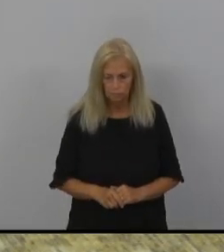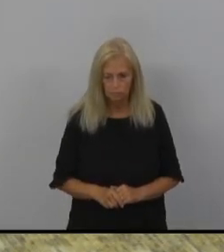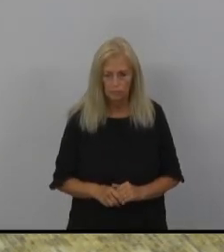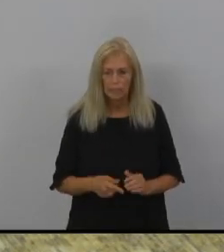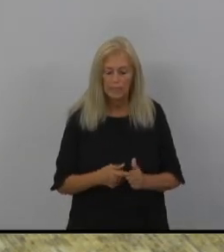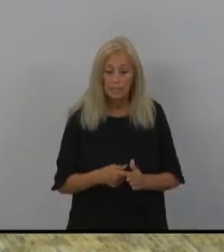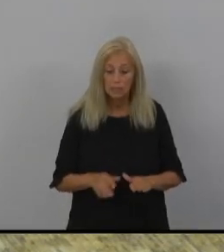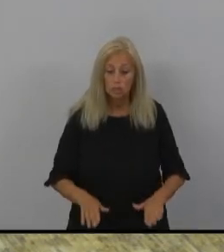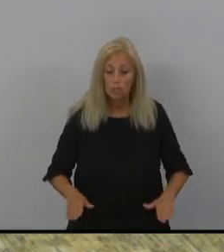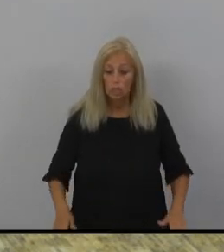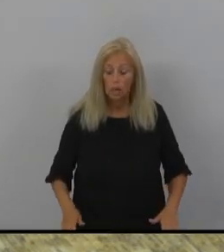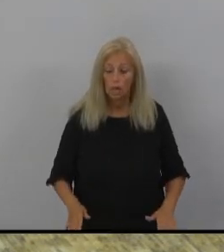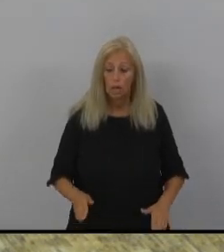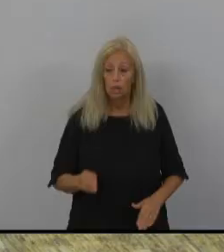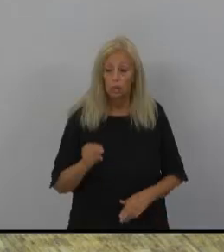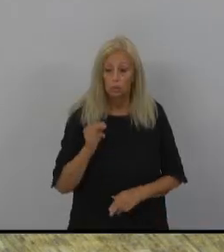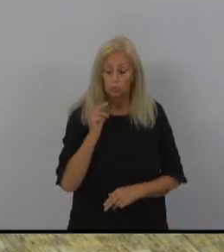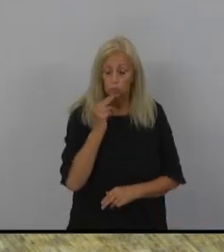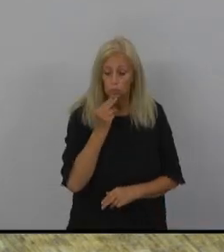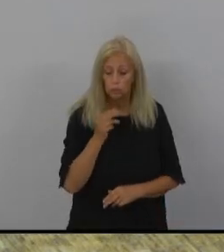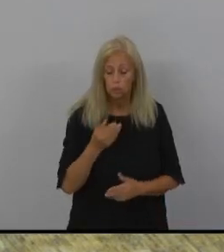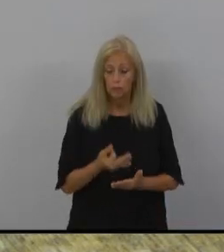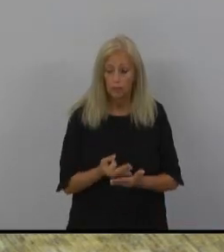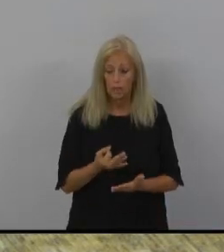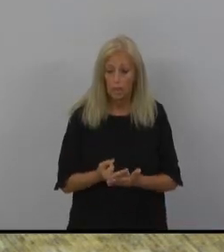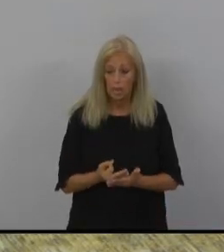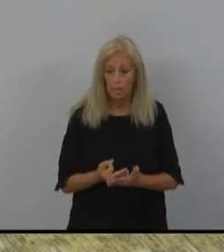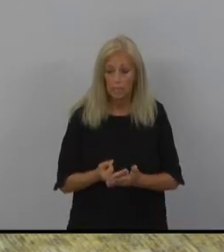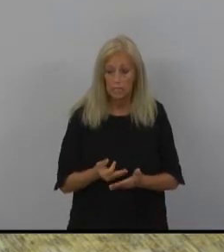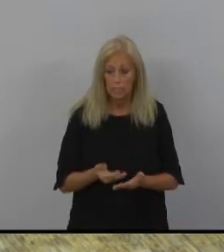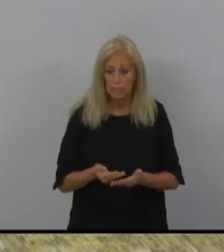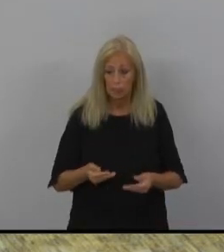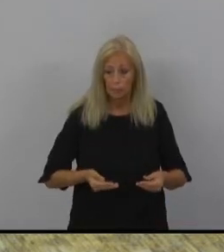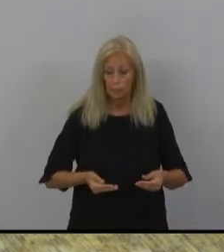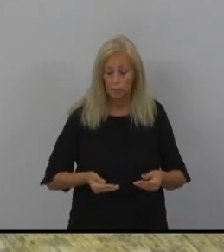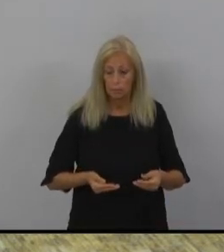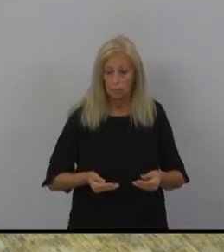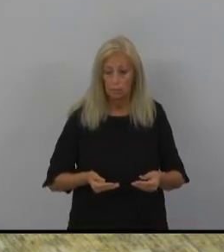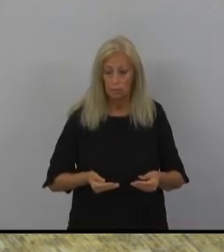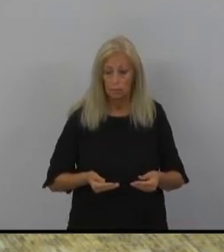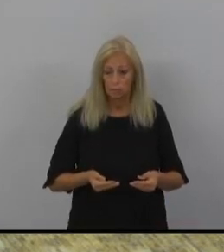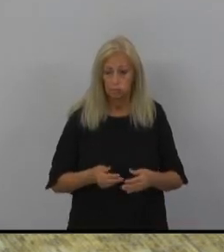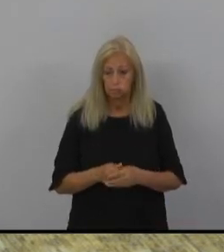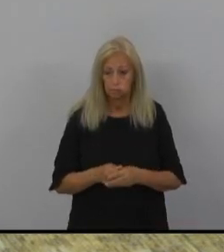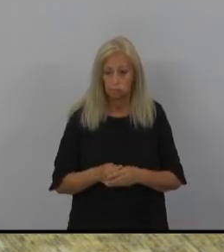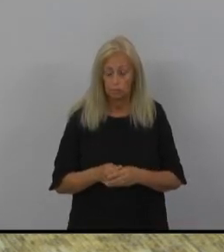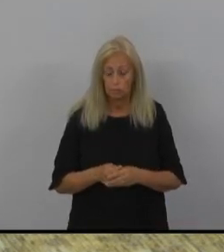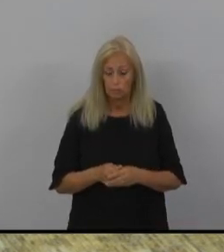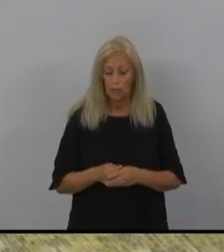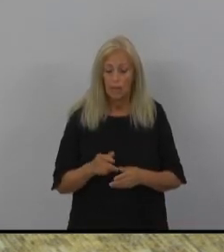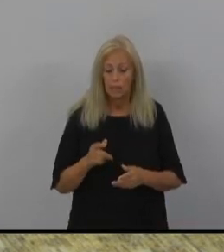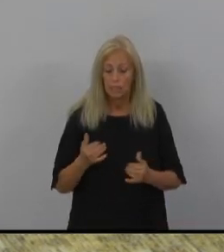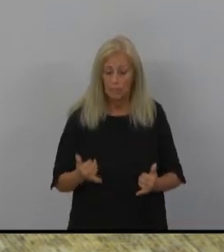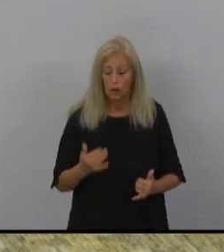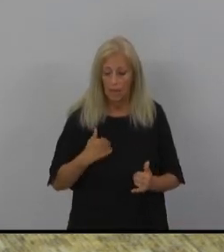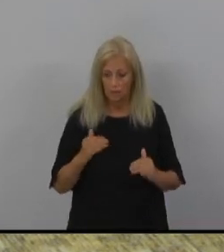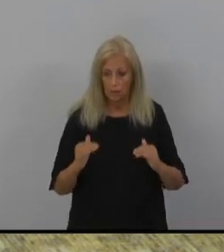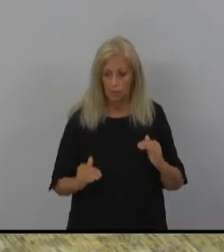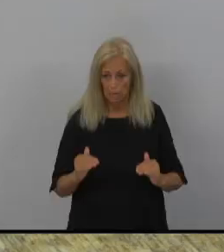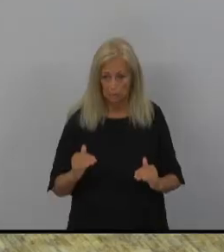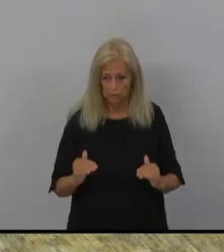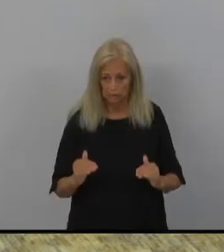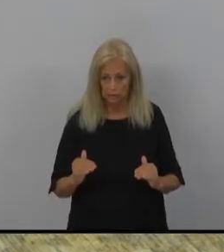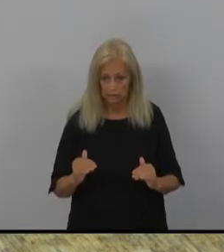This is the Child Nutrition Fund budget. Right now, I do have this balanced. We